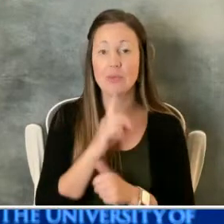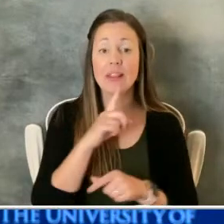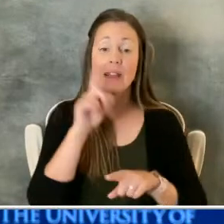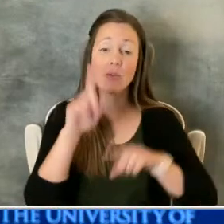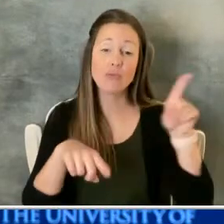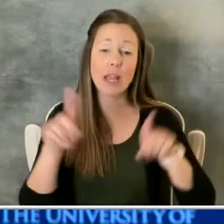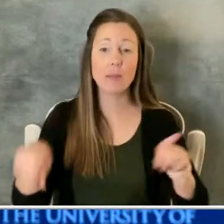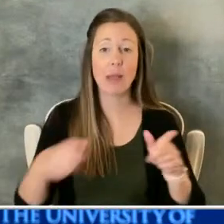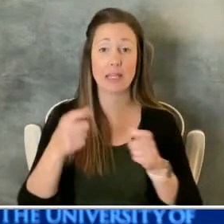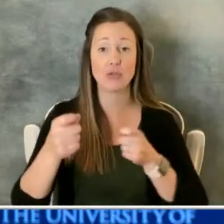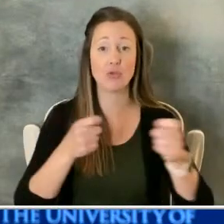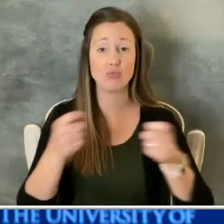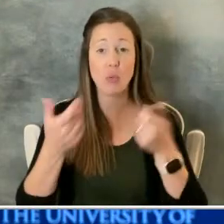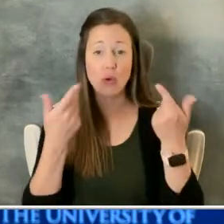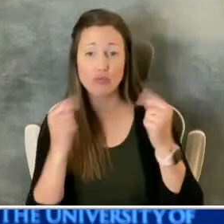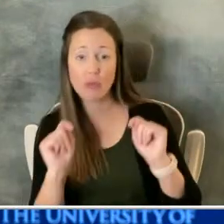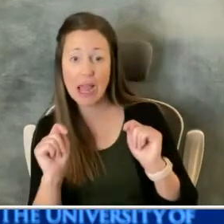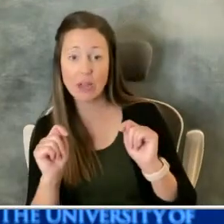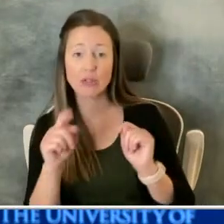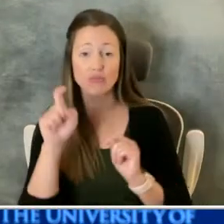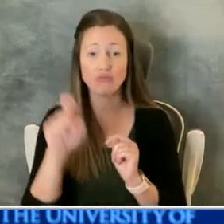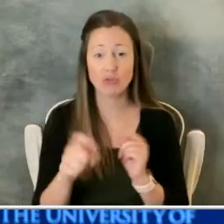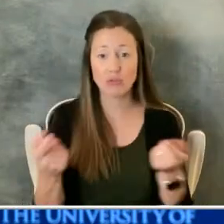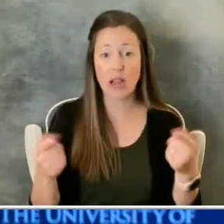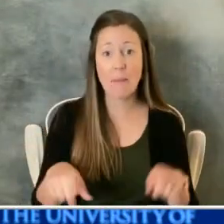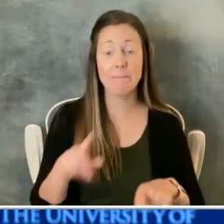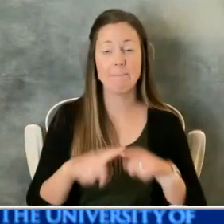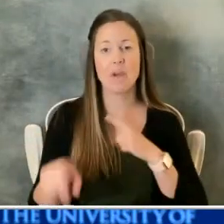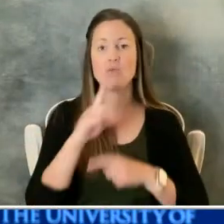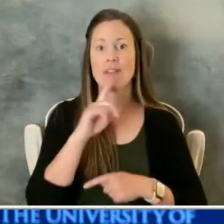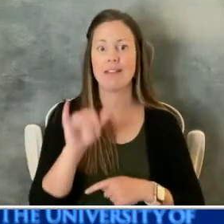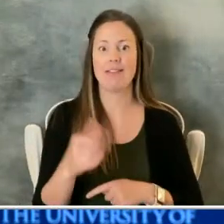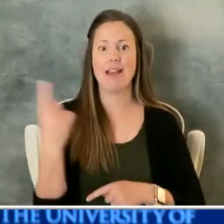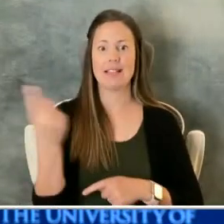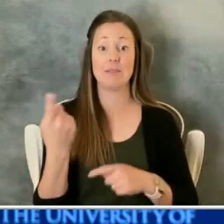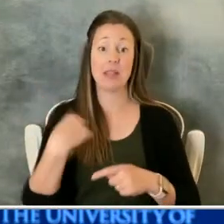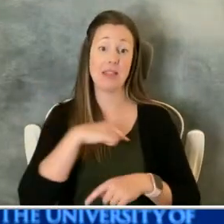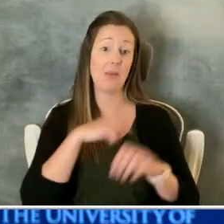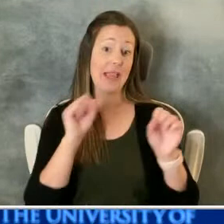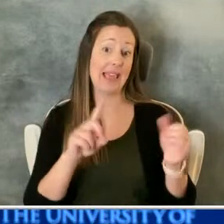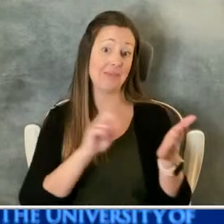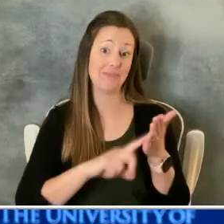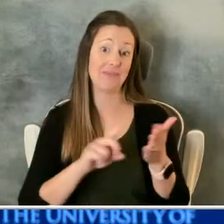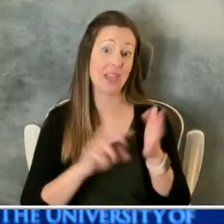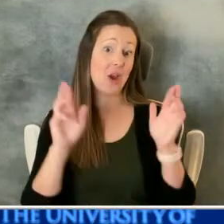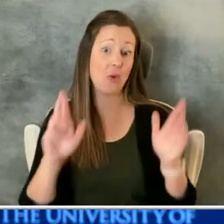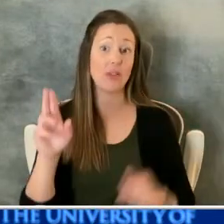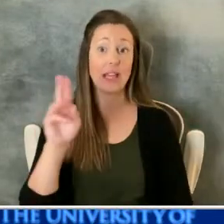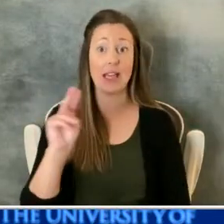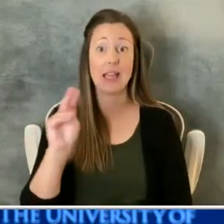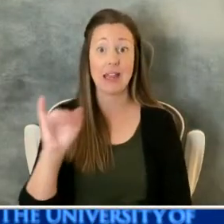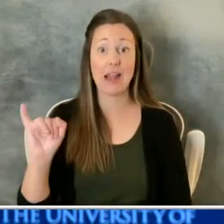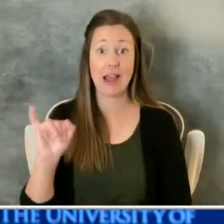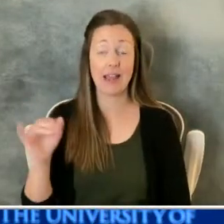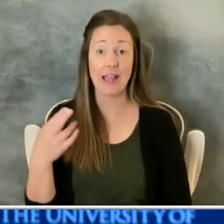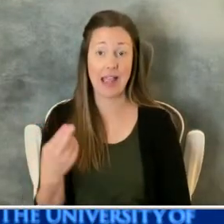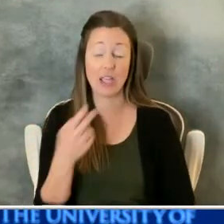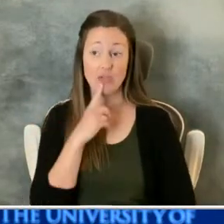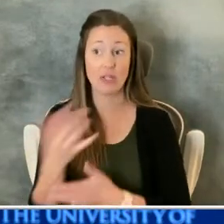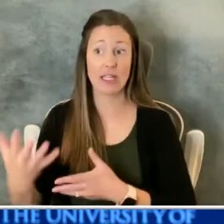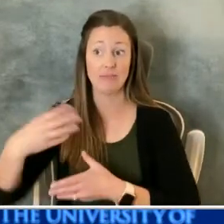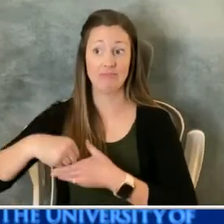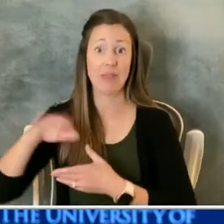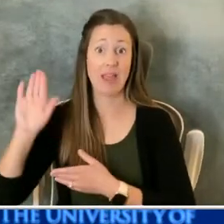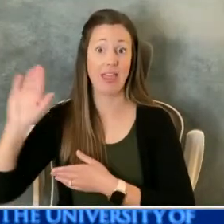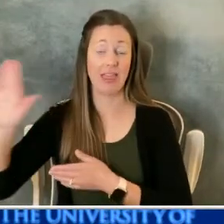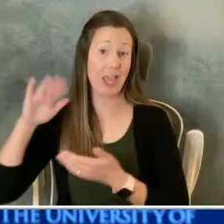should be done. But this is one thing that we can look into, and hopefully the NIH is looking into as part of studies to, just as